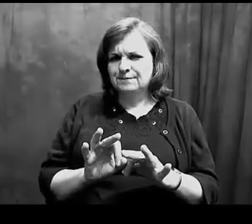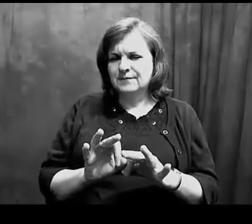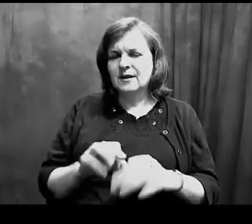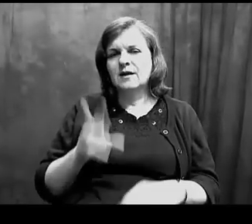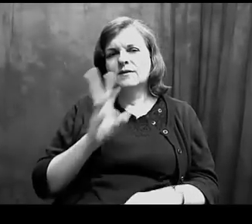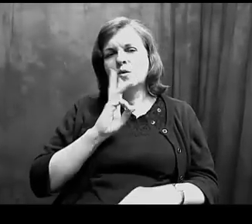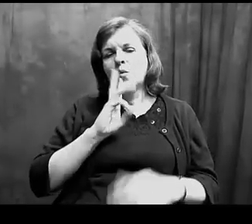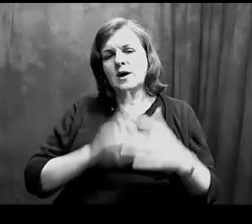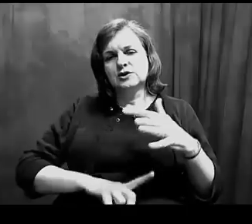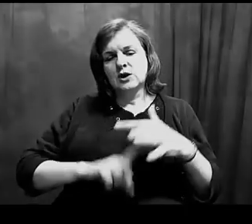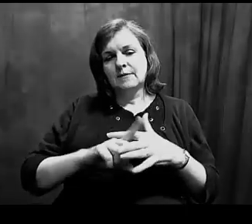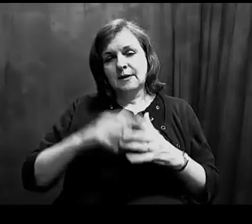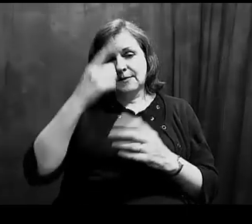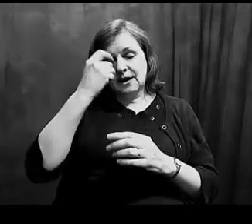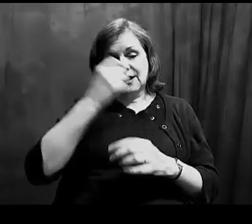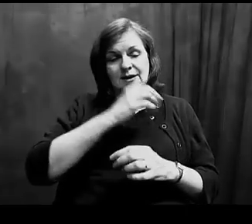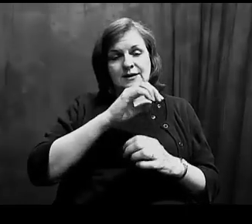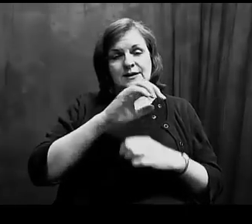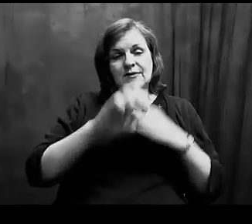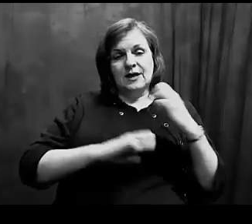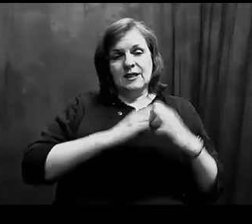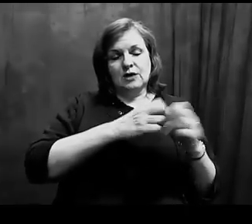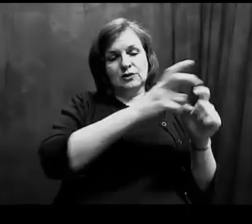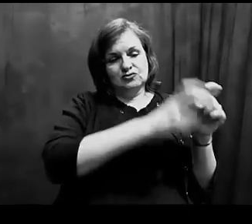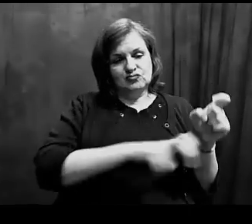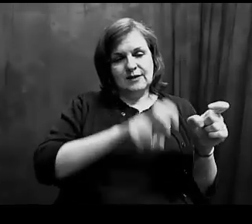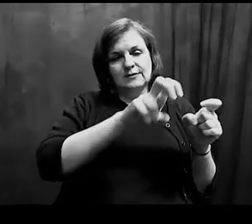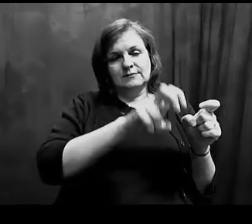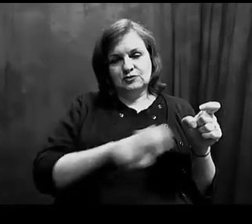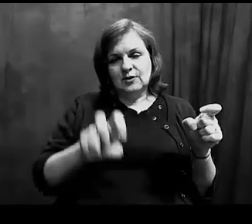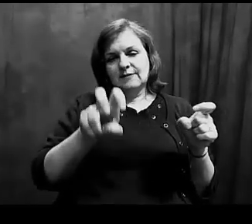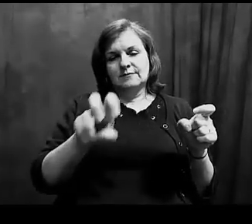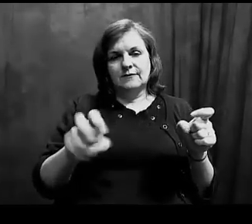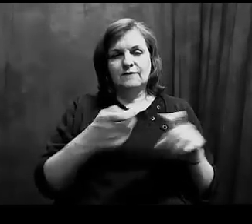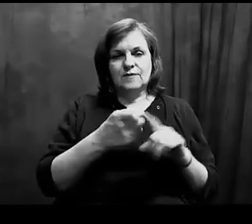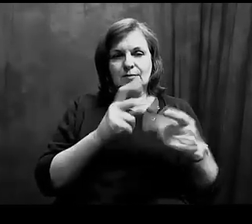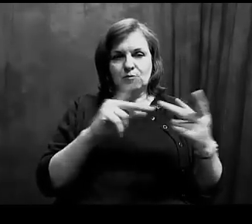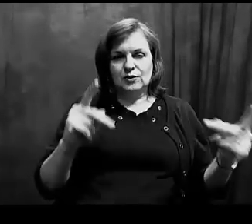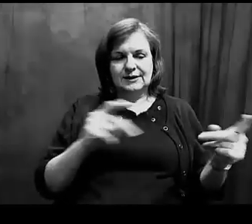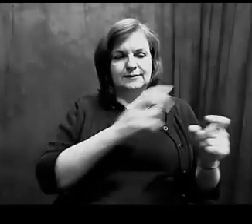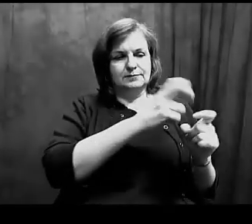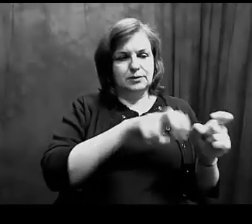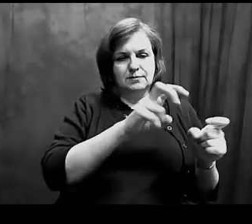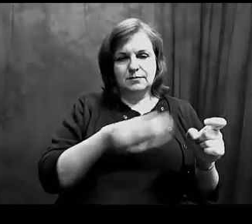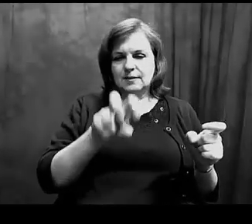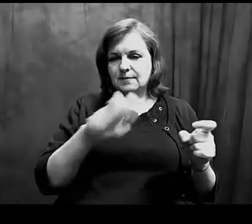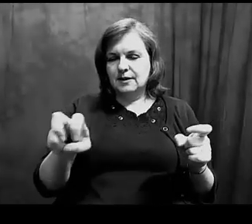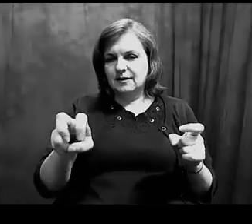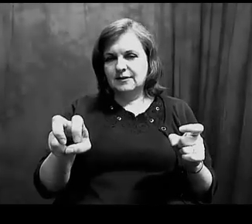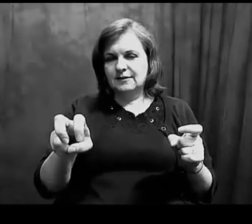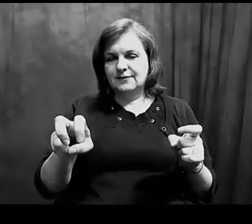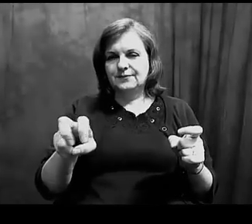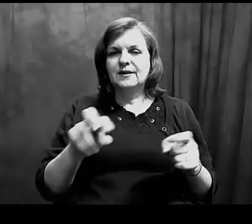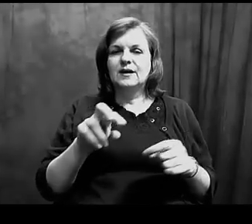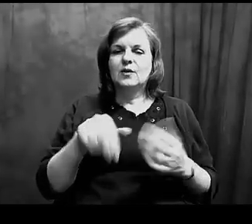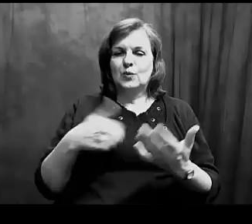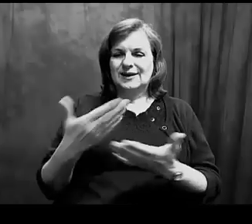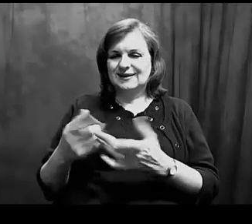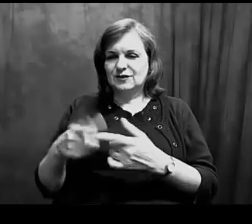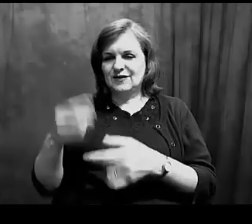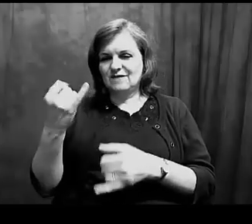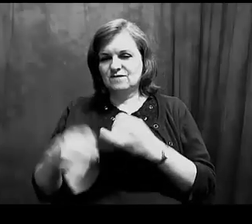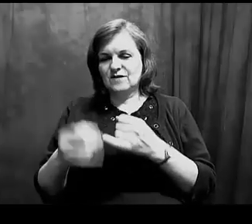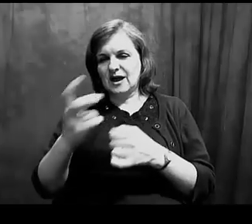does the water come in? The water comes in because these electrons are moving from protein to protein to protein,